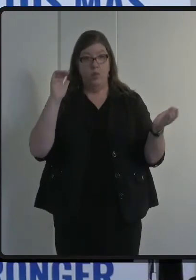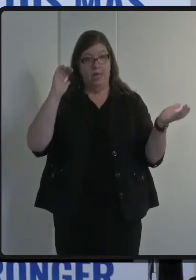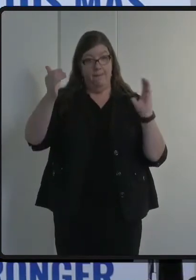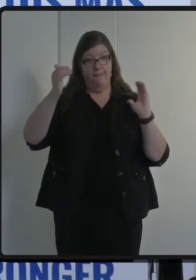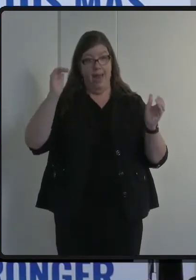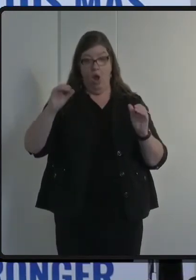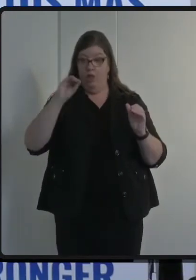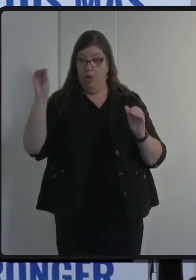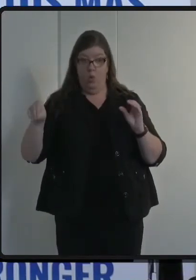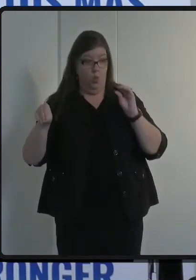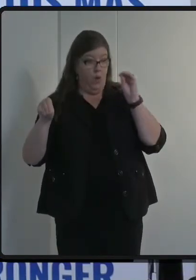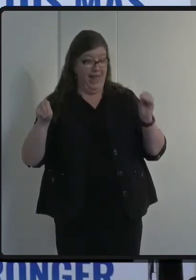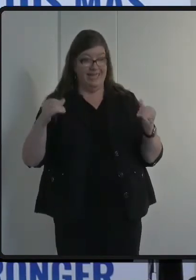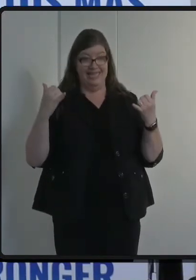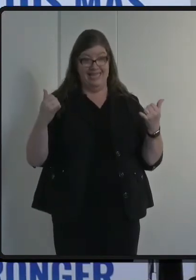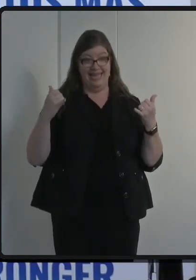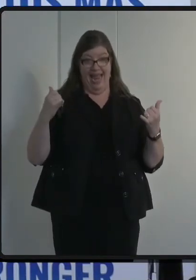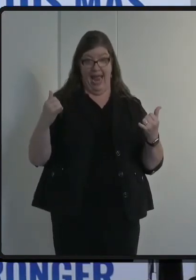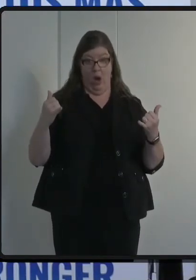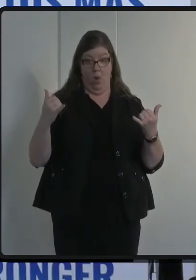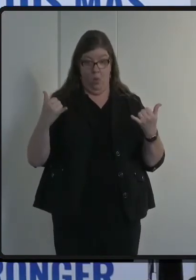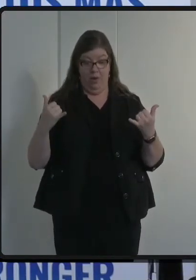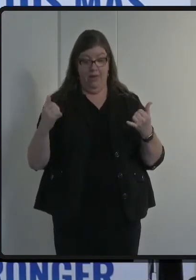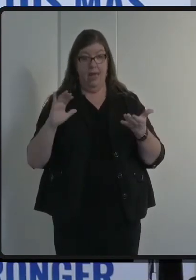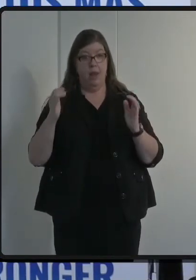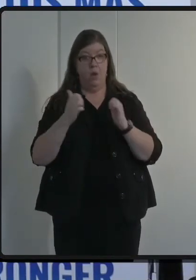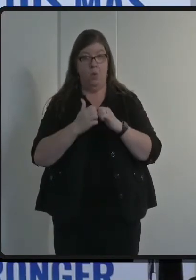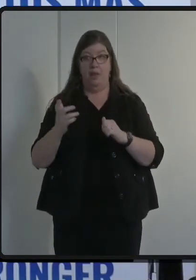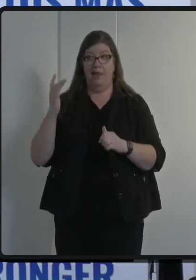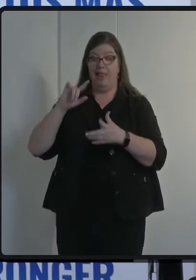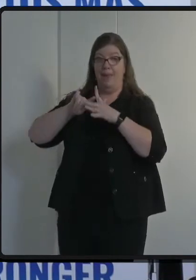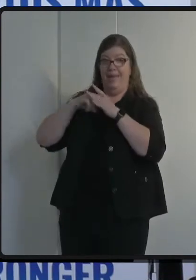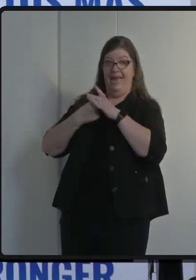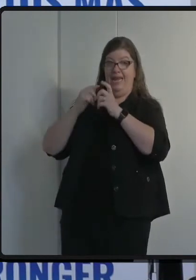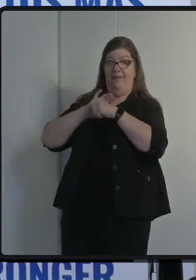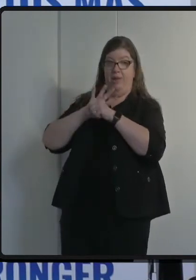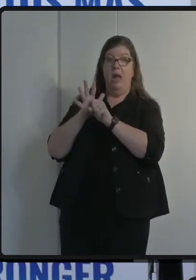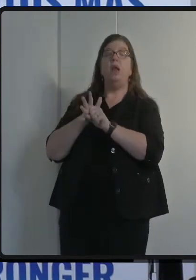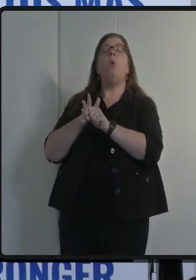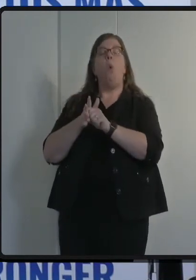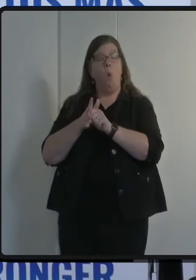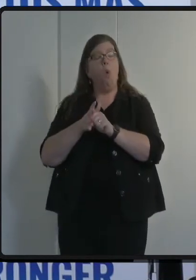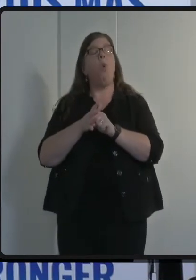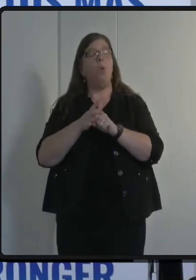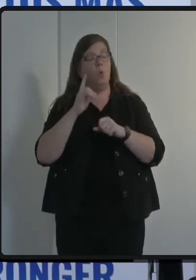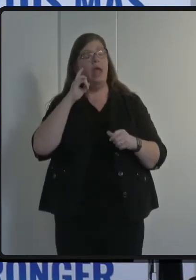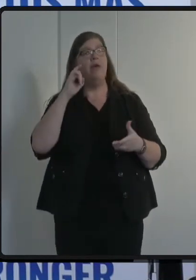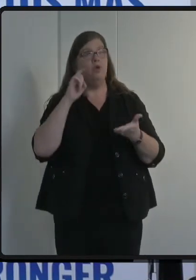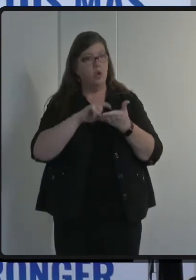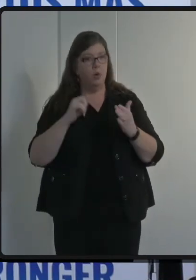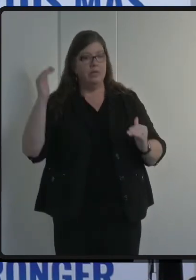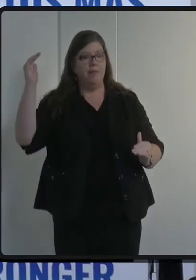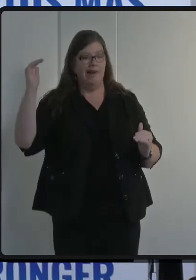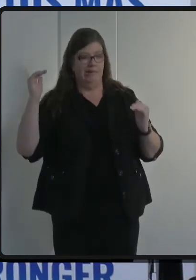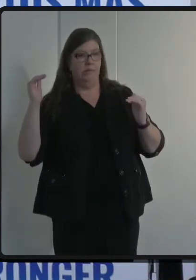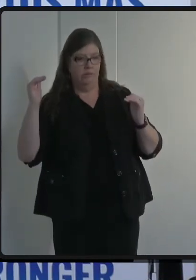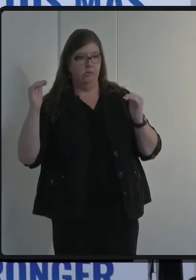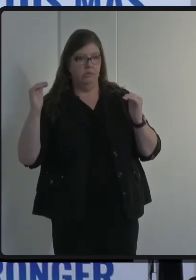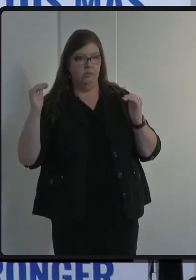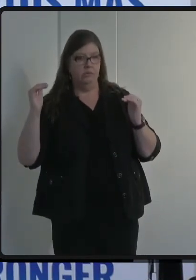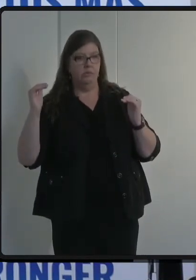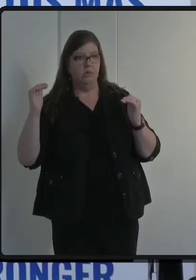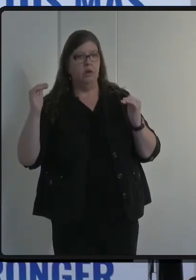rates now with the rates at the beginning of the pandemic, we have seen a decrease. And